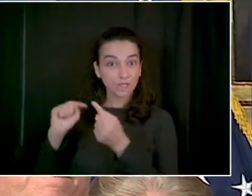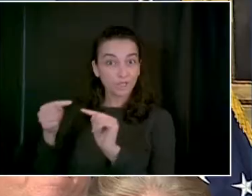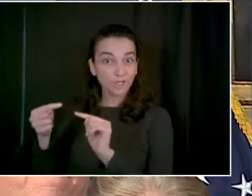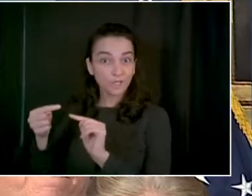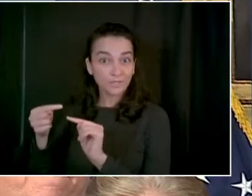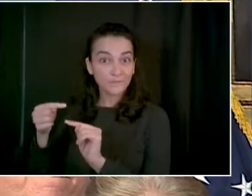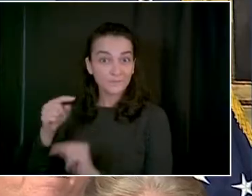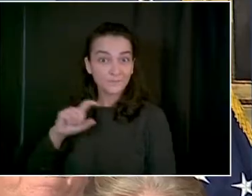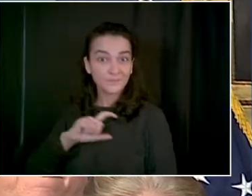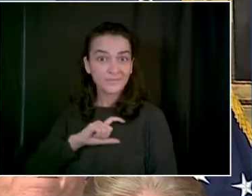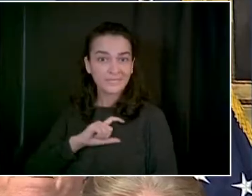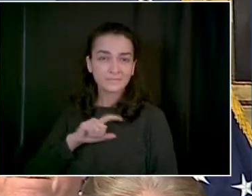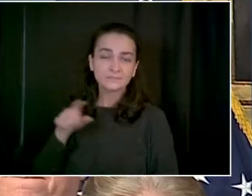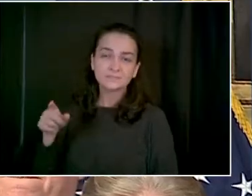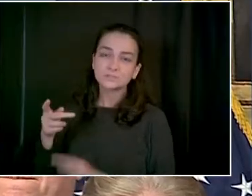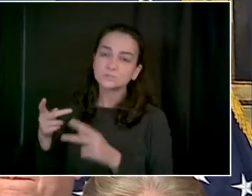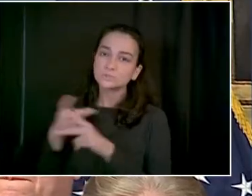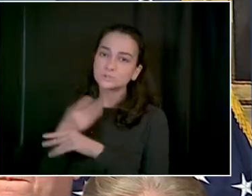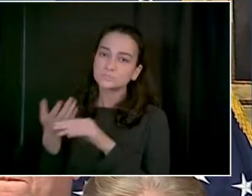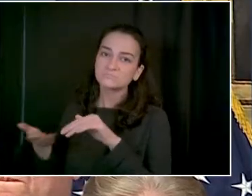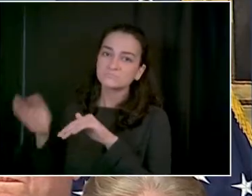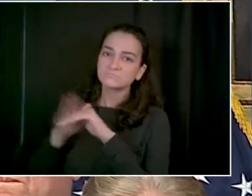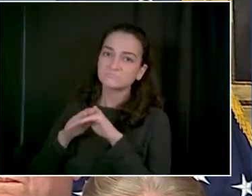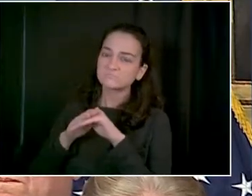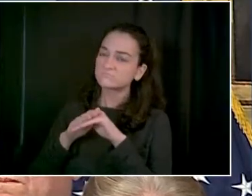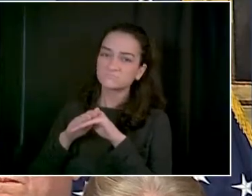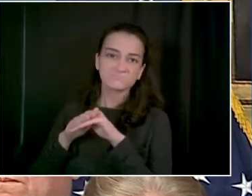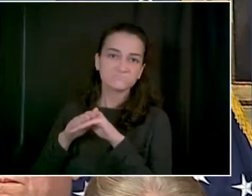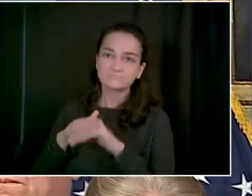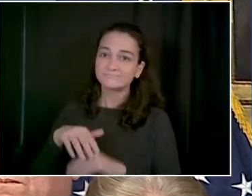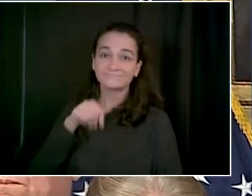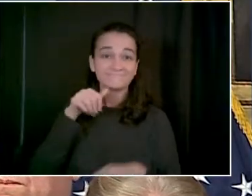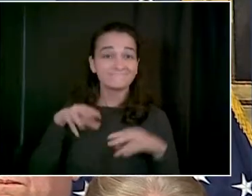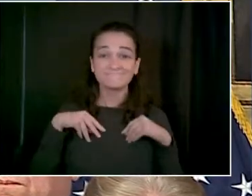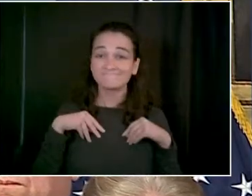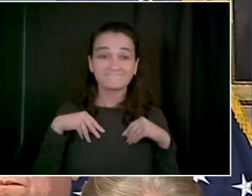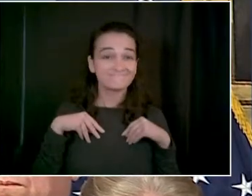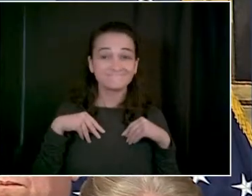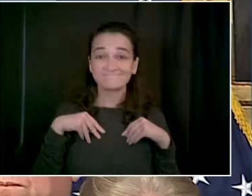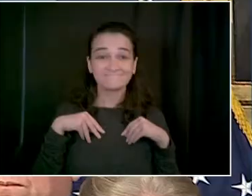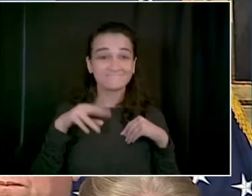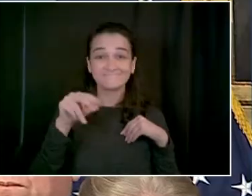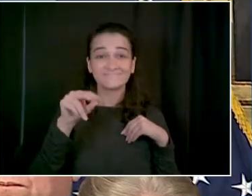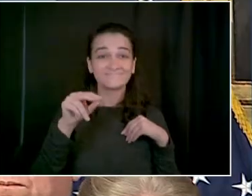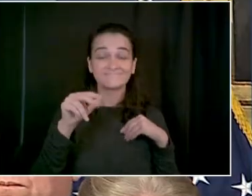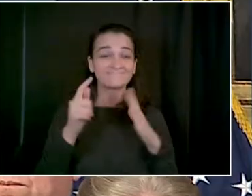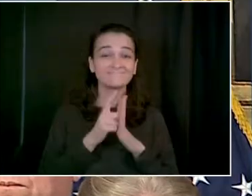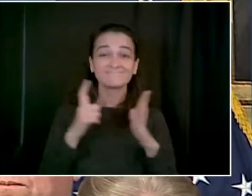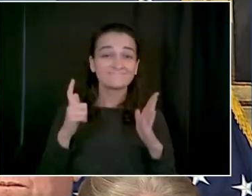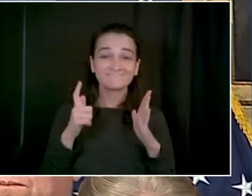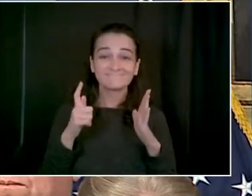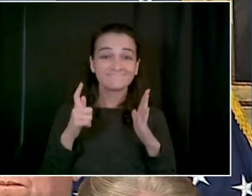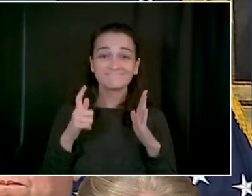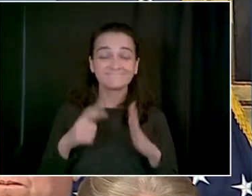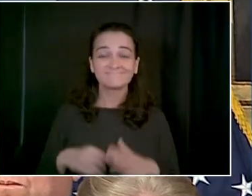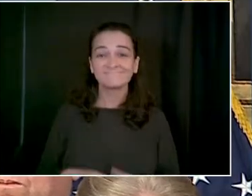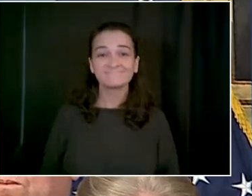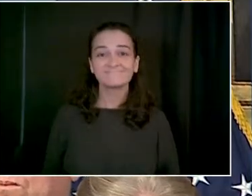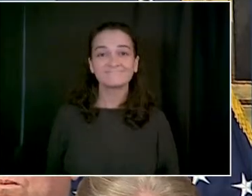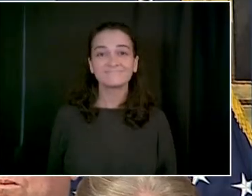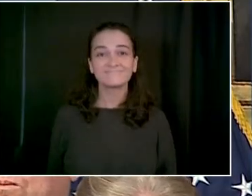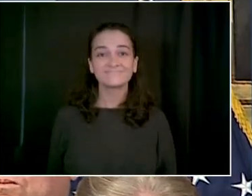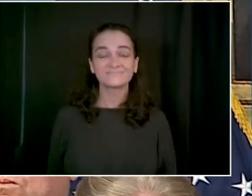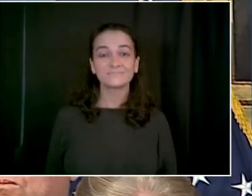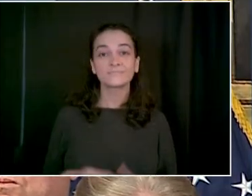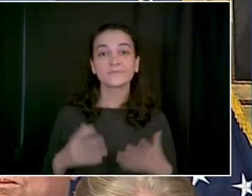it cannot be tolerated. And I heard throughout the weekend as I engaged with New Yorkers,